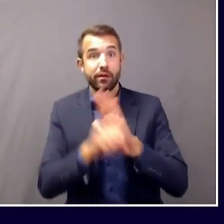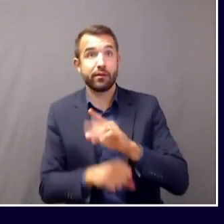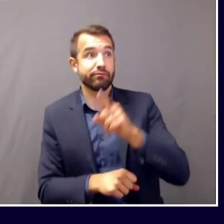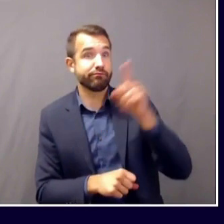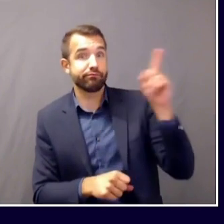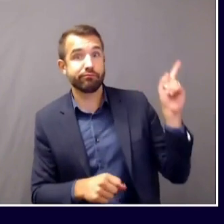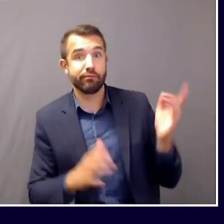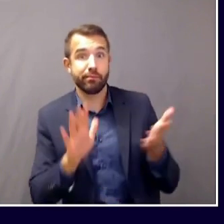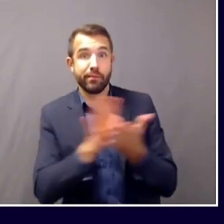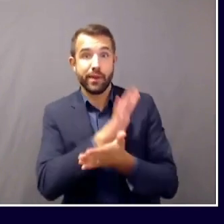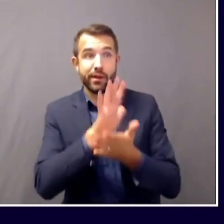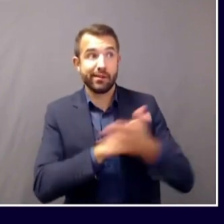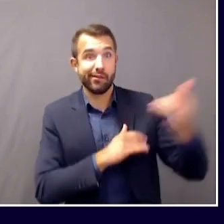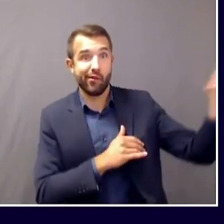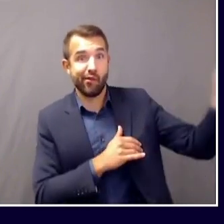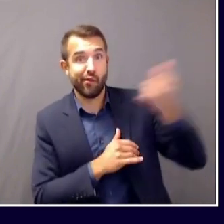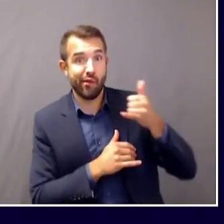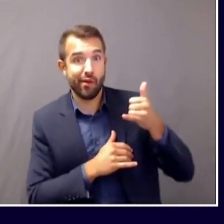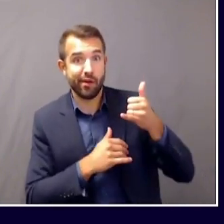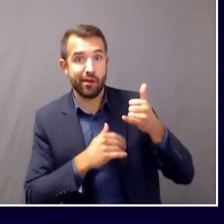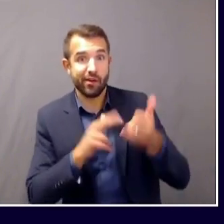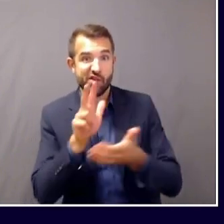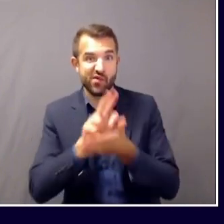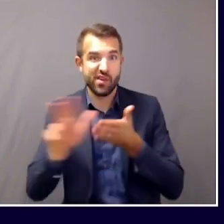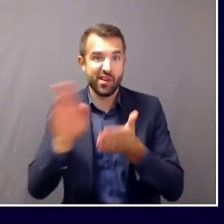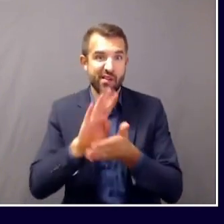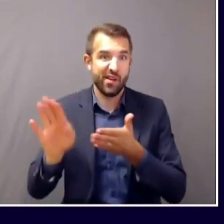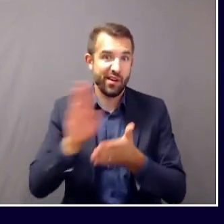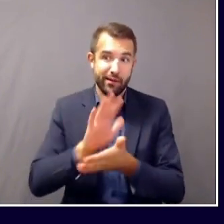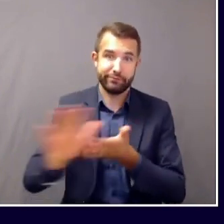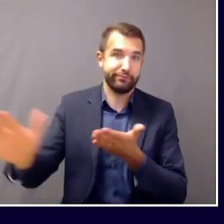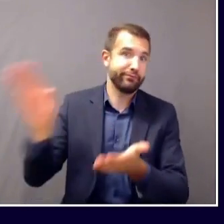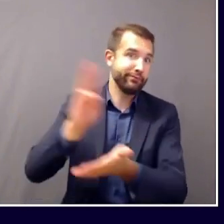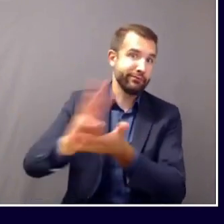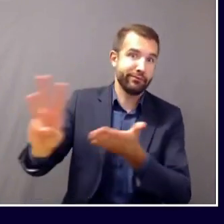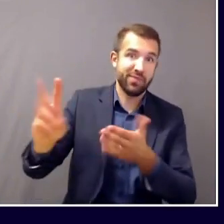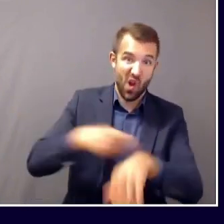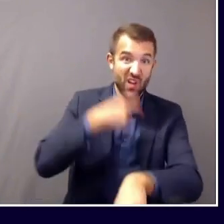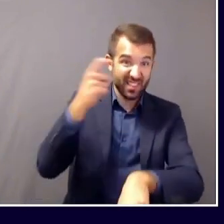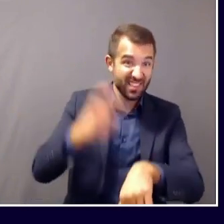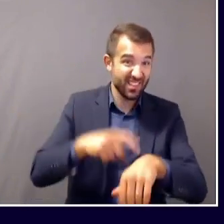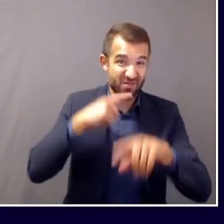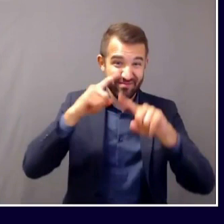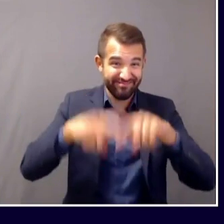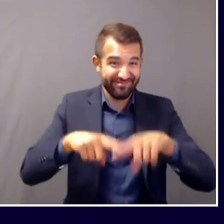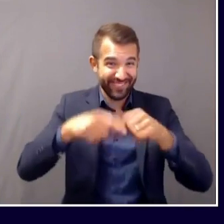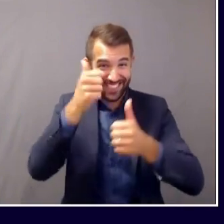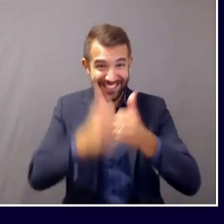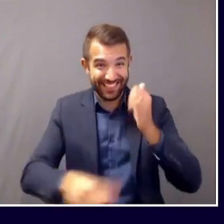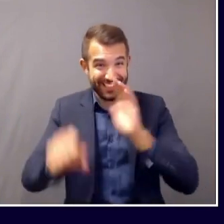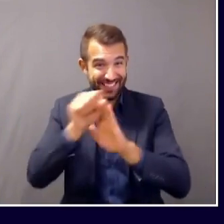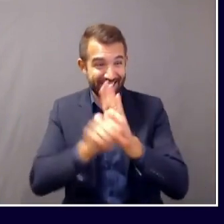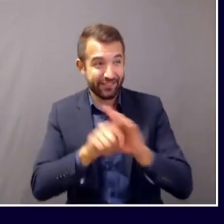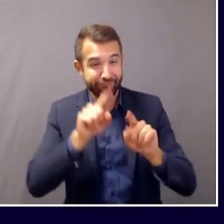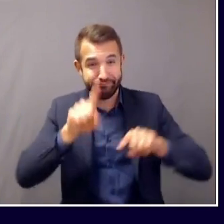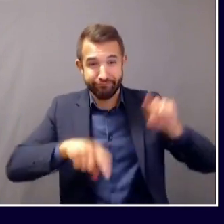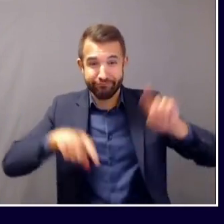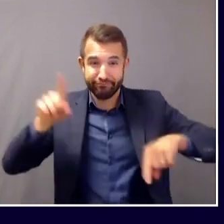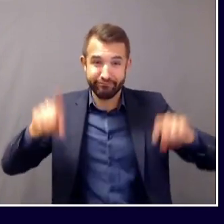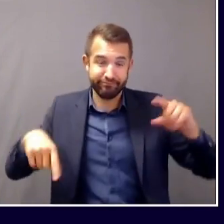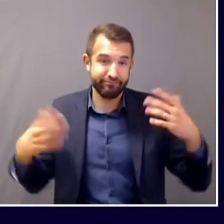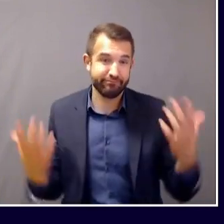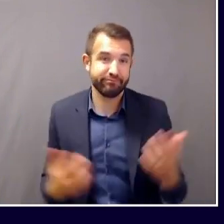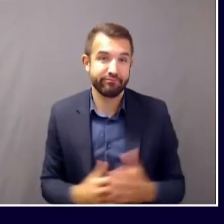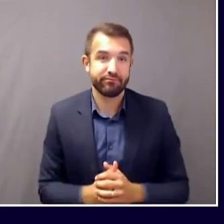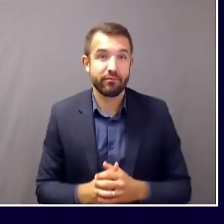weeks. But it really does depend on which state the passed away in and how many out-of-state reports